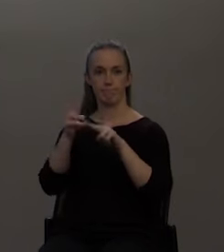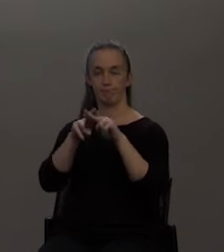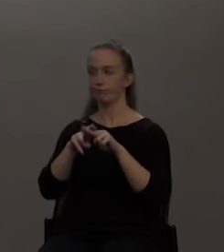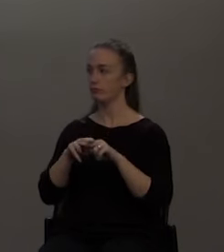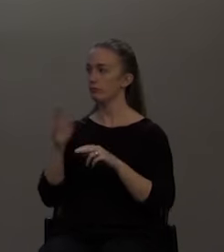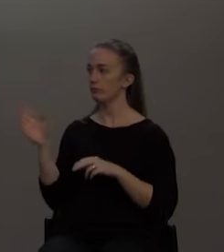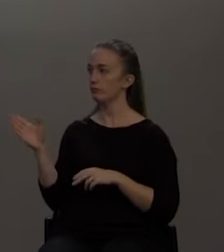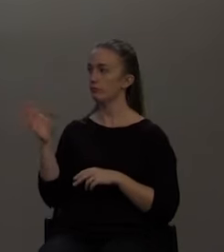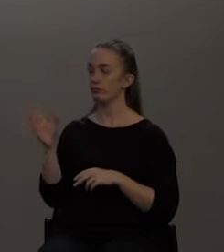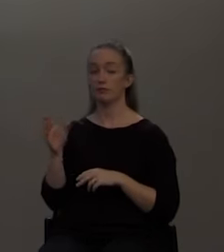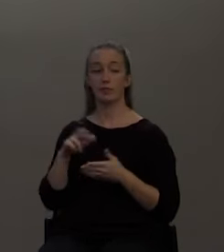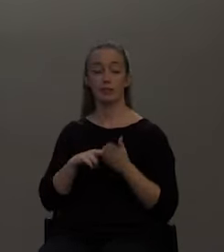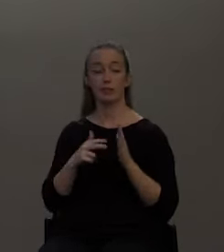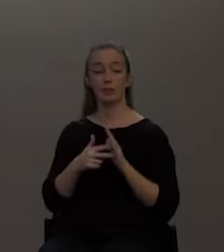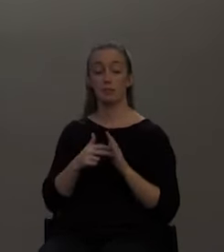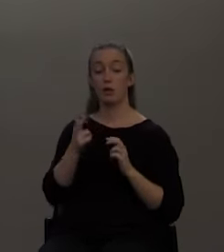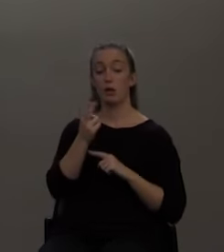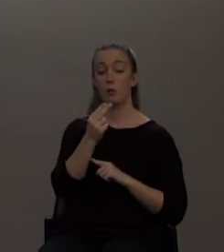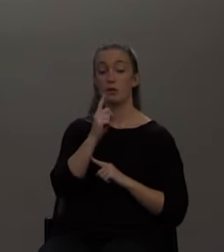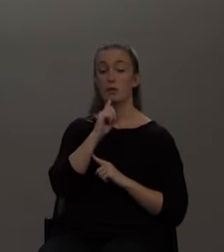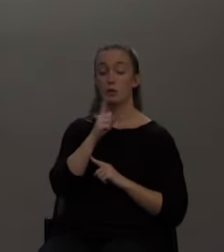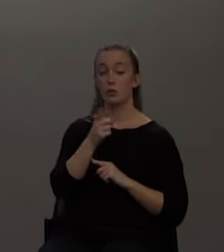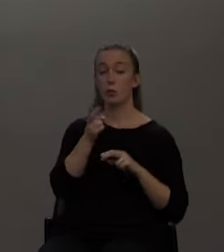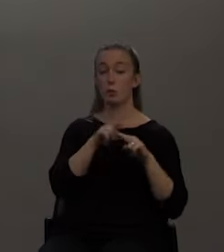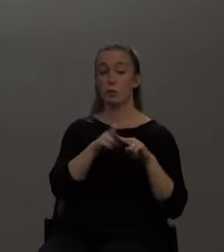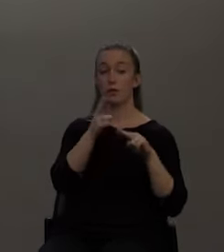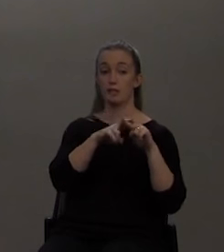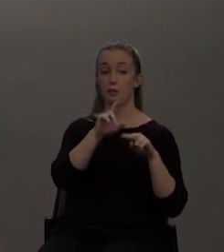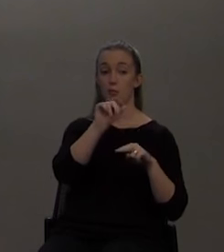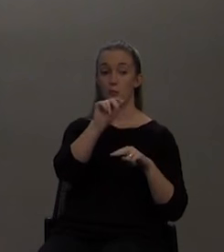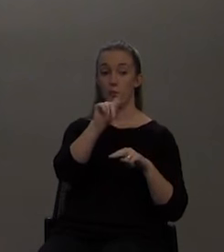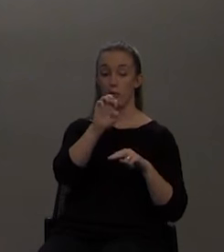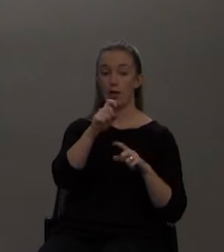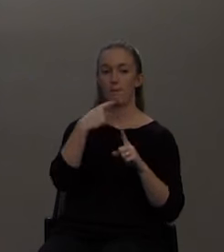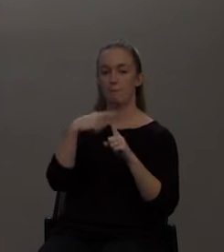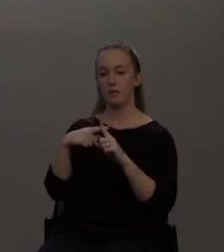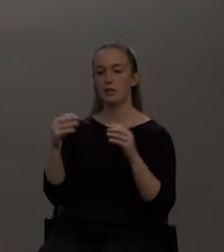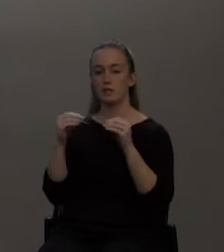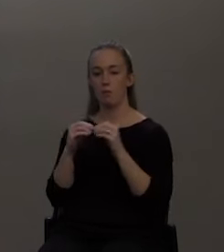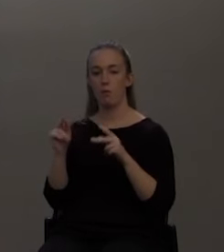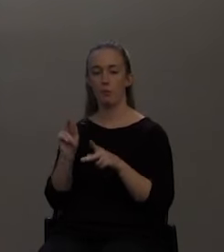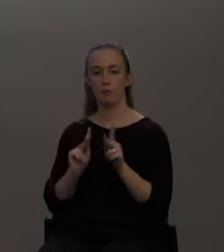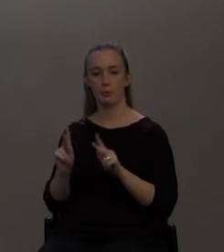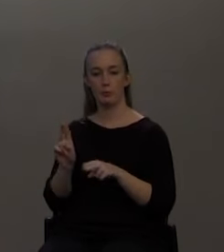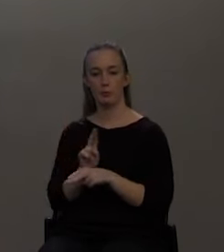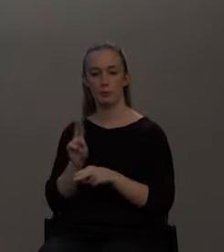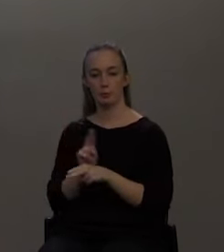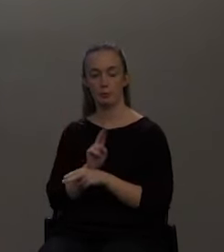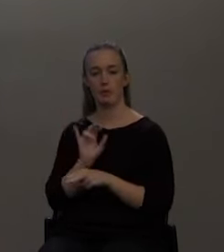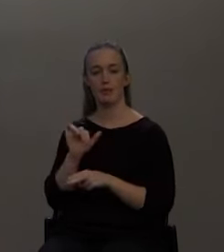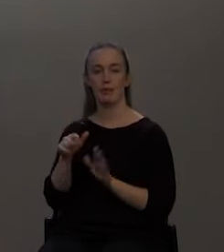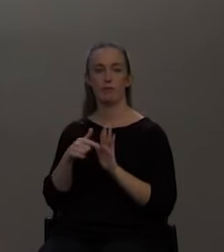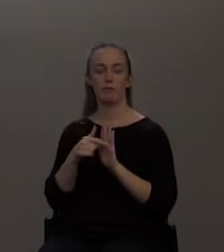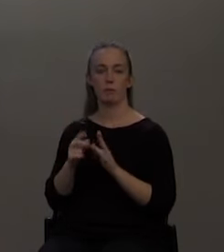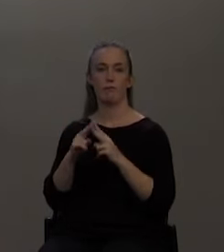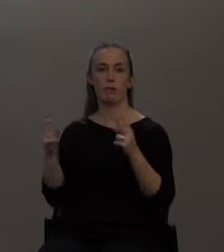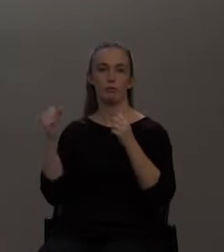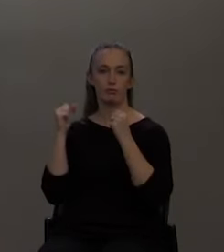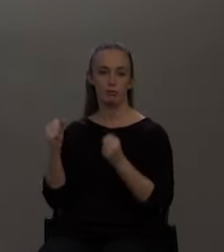is they're raising their rates and people are consuming at a greater level. That also indicates a very strong, healthy